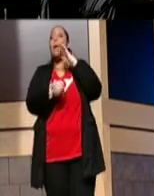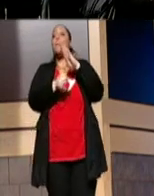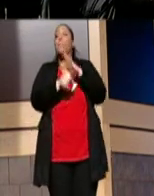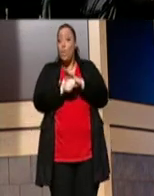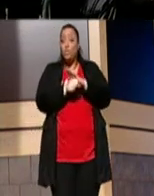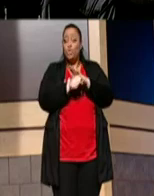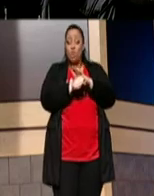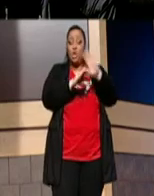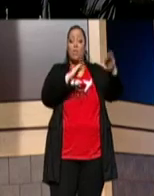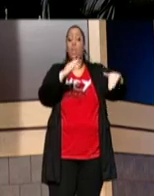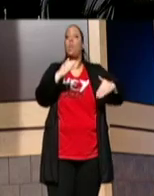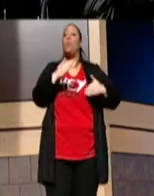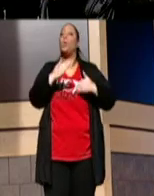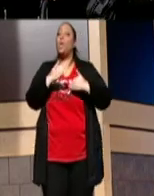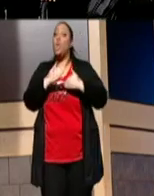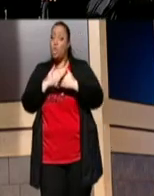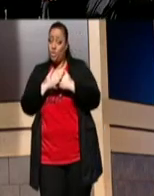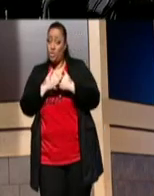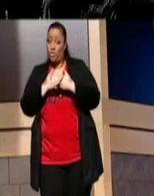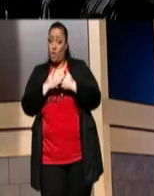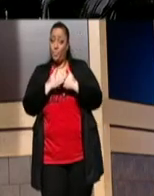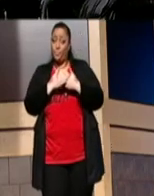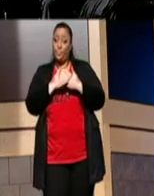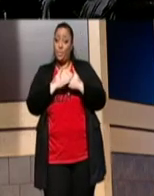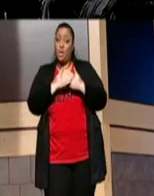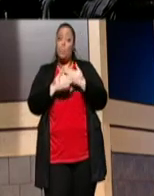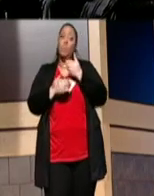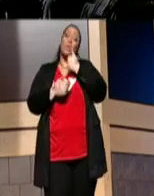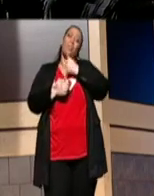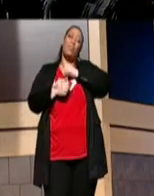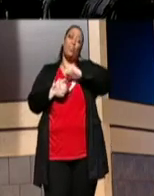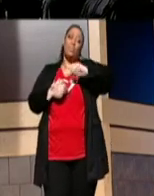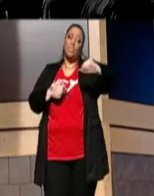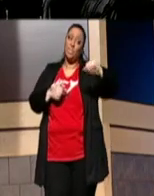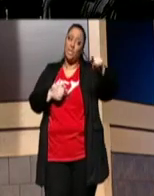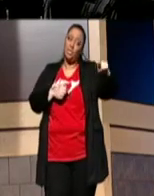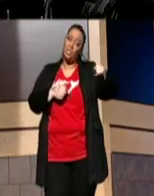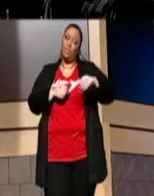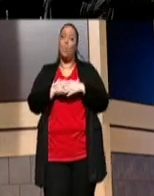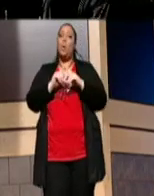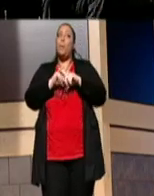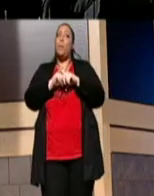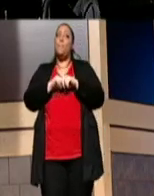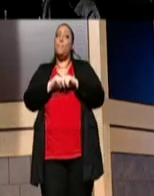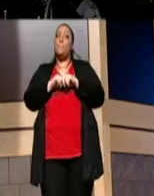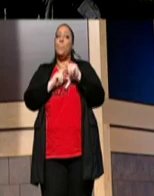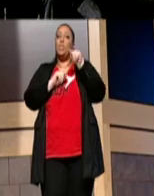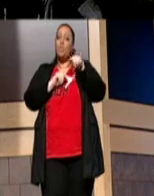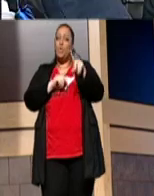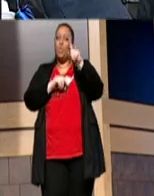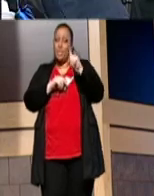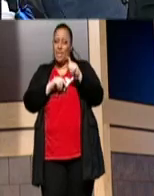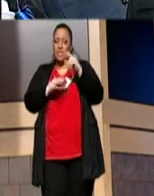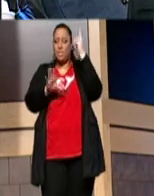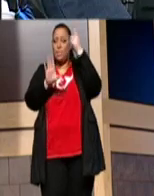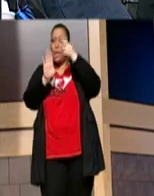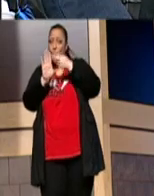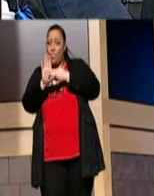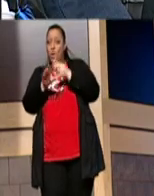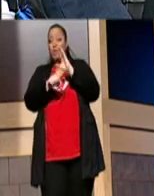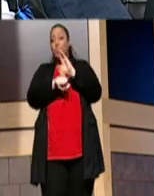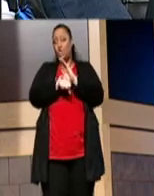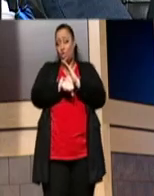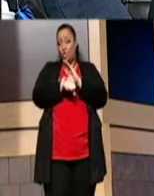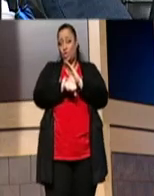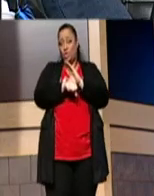to the front. Now, they're going to get close to the front. But we ain't going to turn you away either. I want you to know that. So you need to be a part of a church